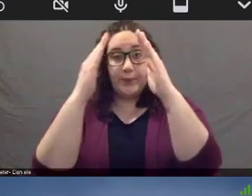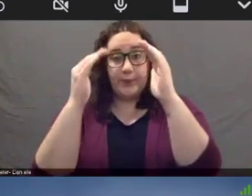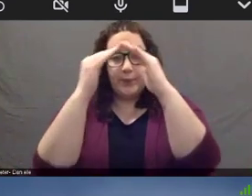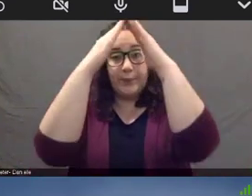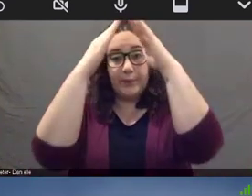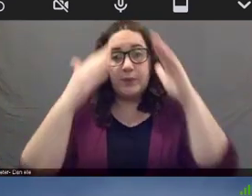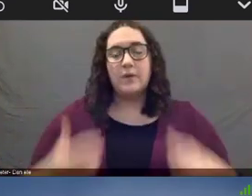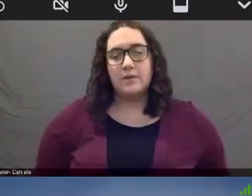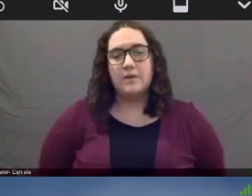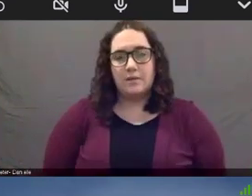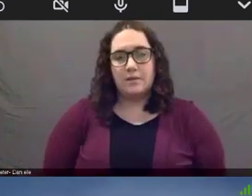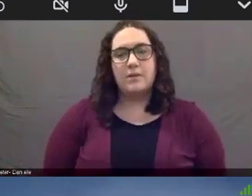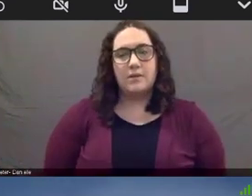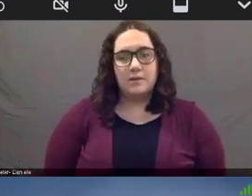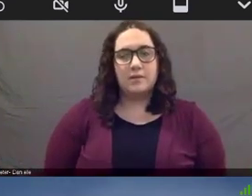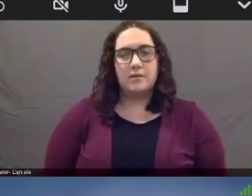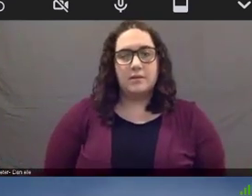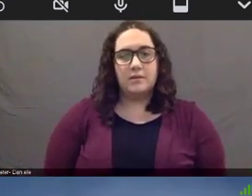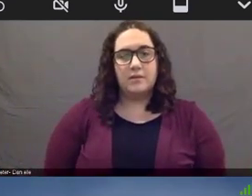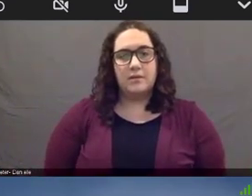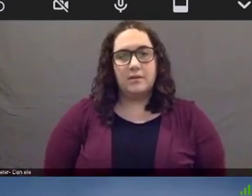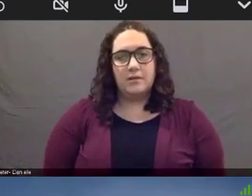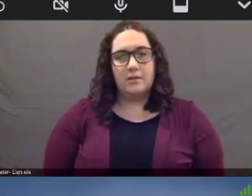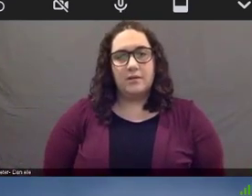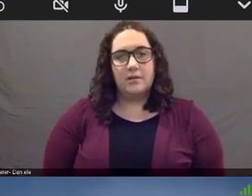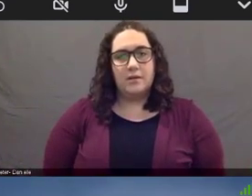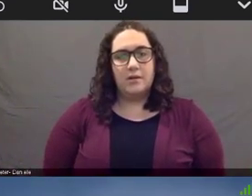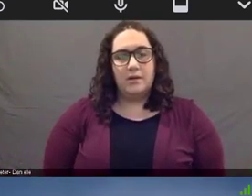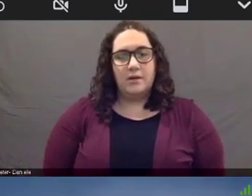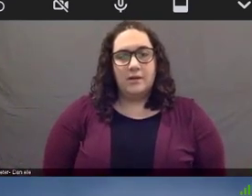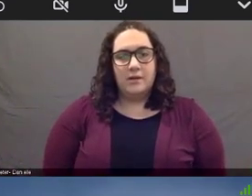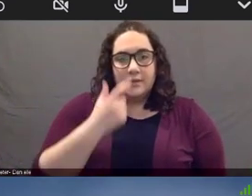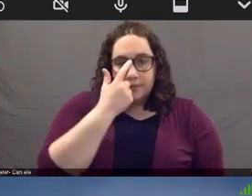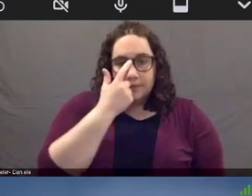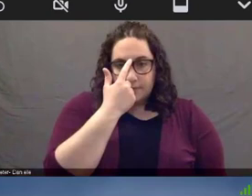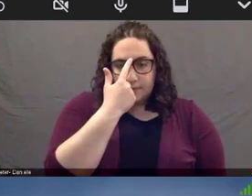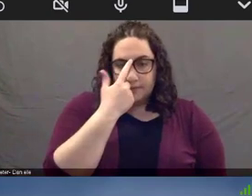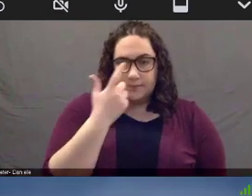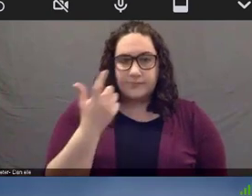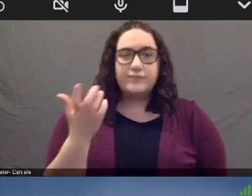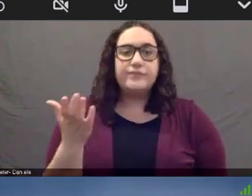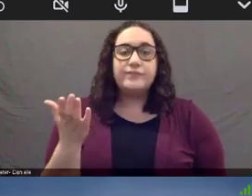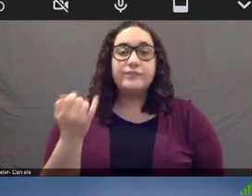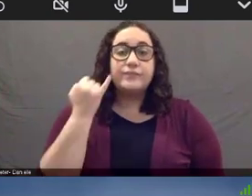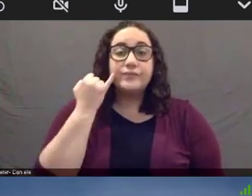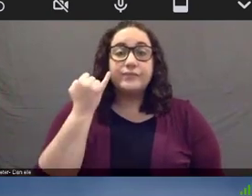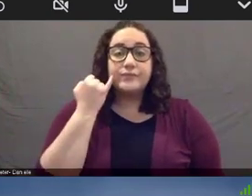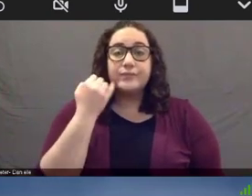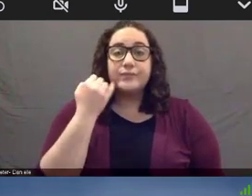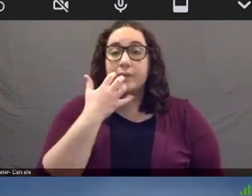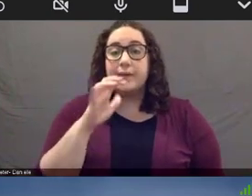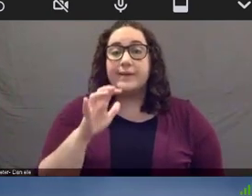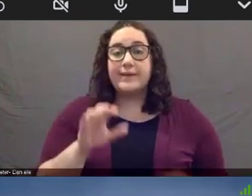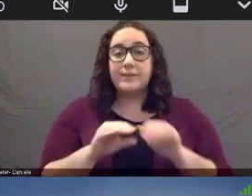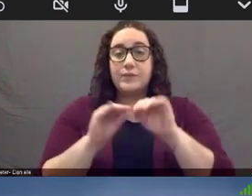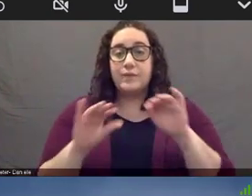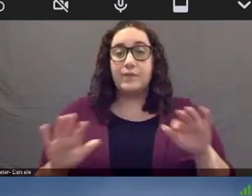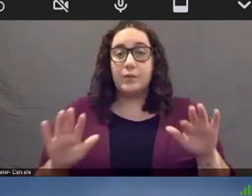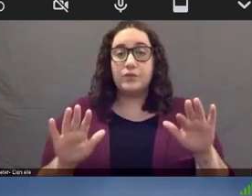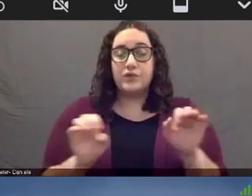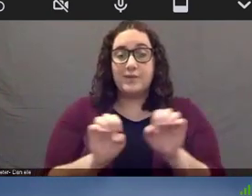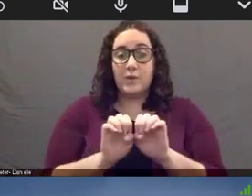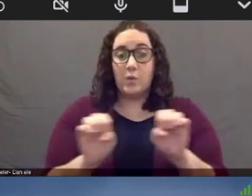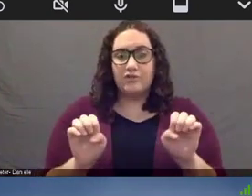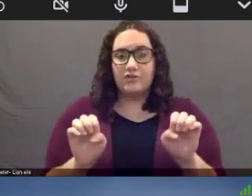high. So this is kind of like if we took the heat diffusion equation, and now it's an ordinary differential equation again,